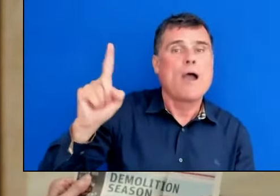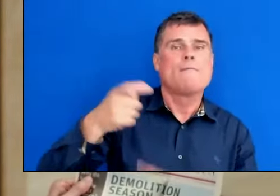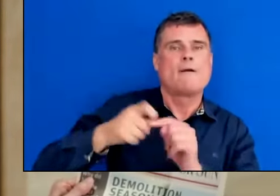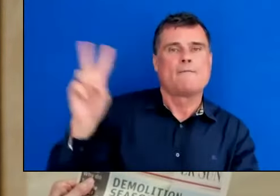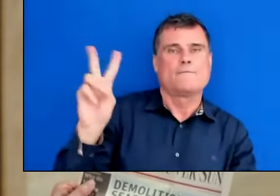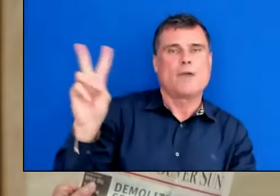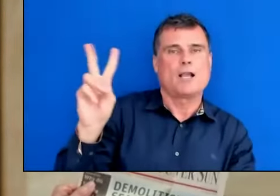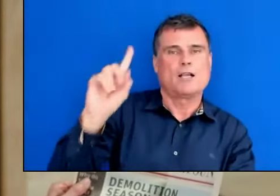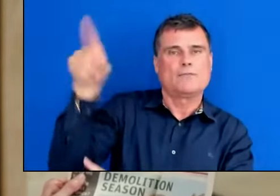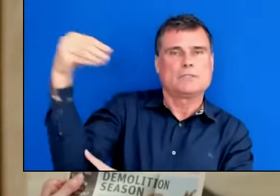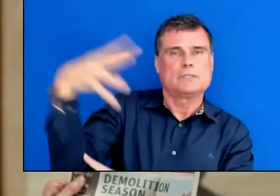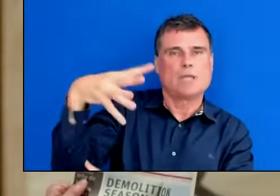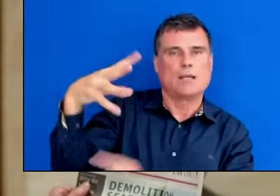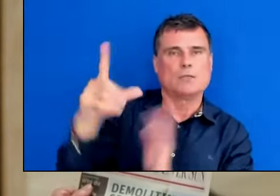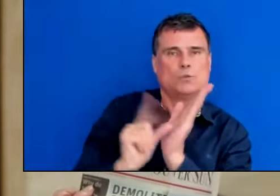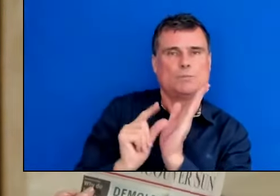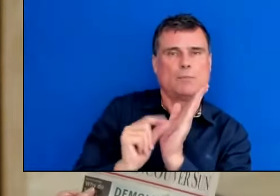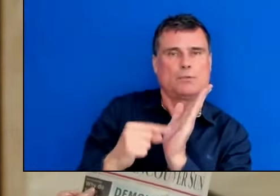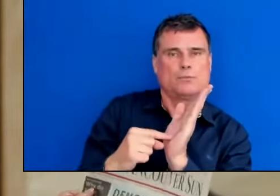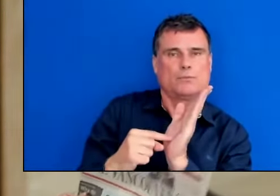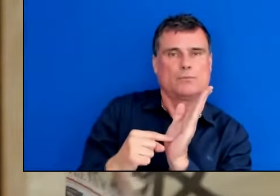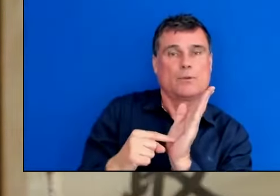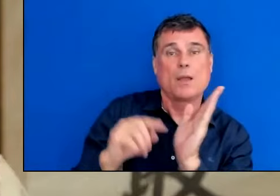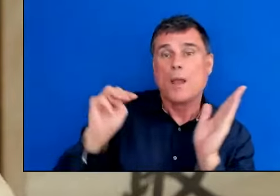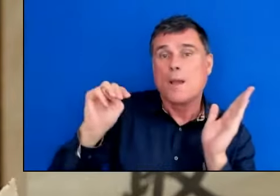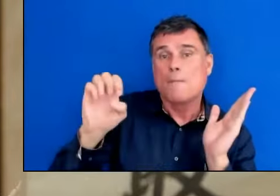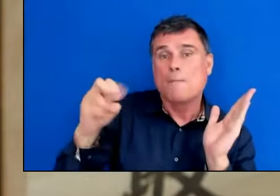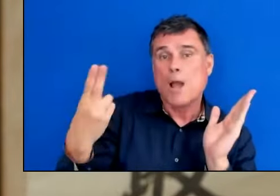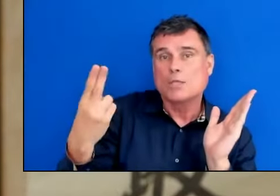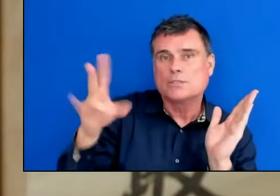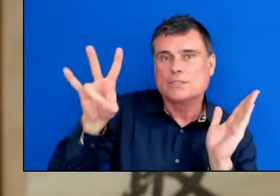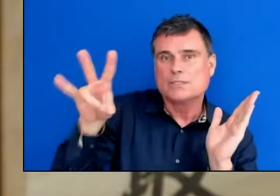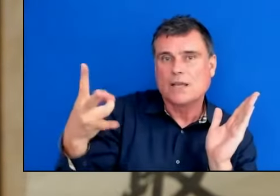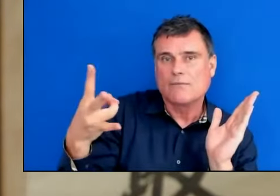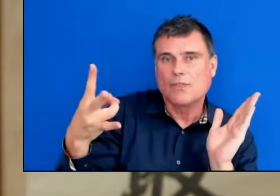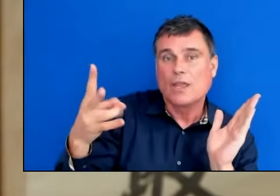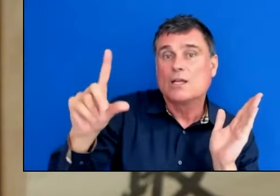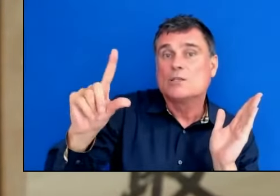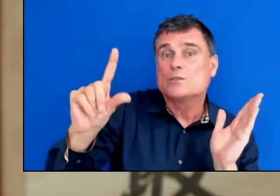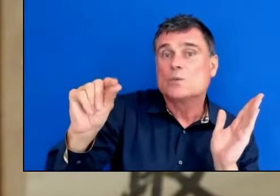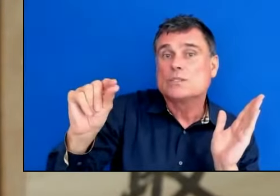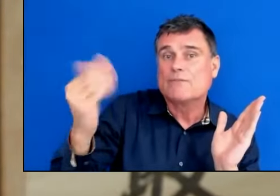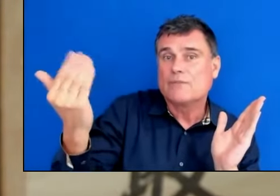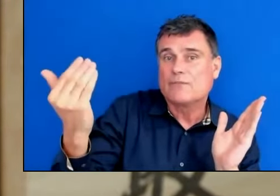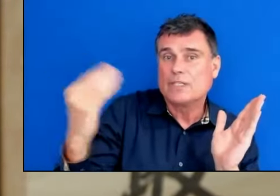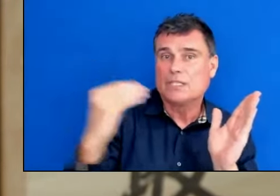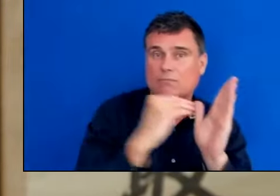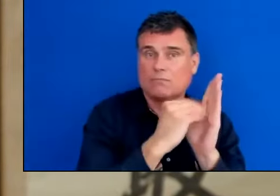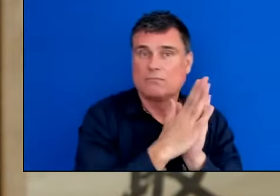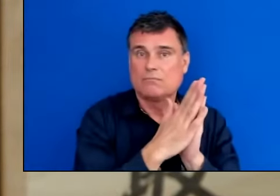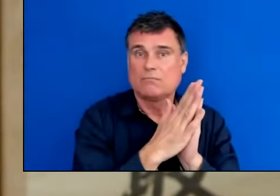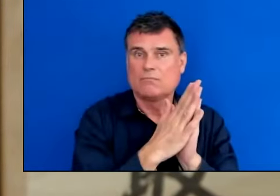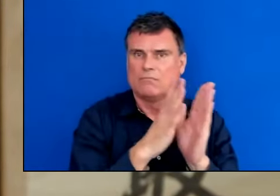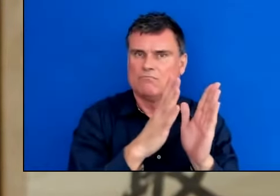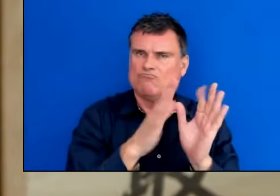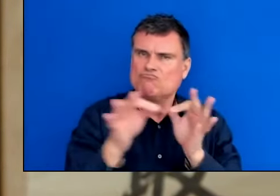Vancouver Sun, dated March 7, 2015. And it tells you